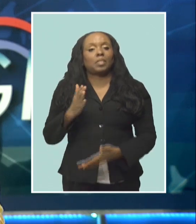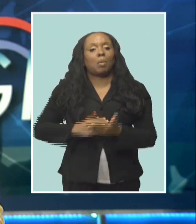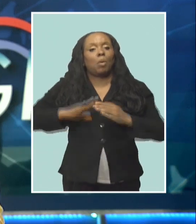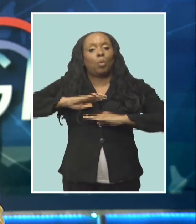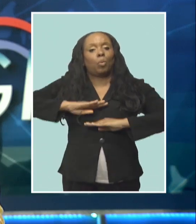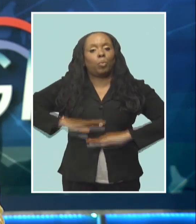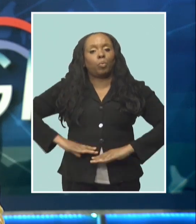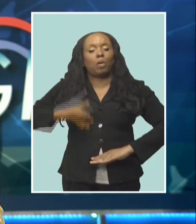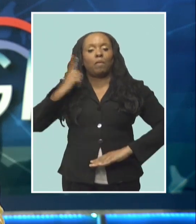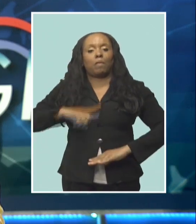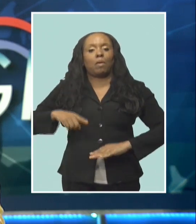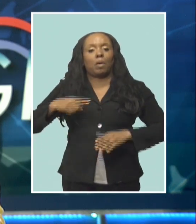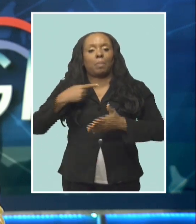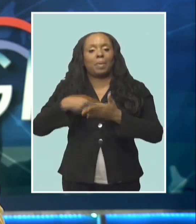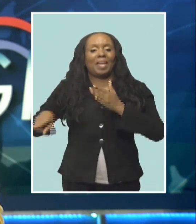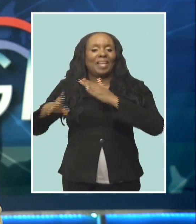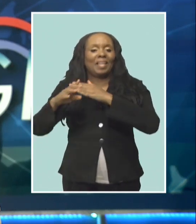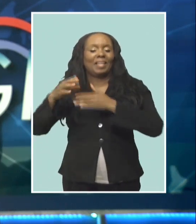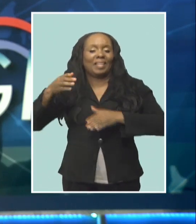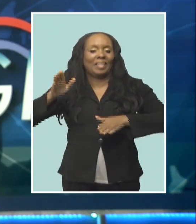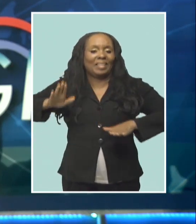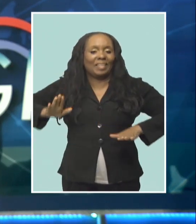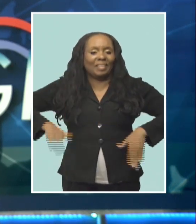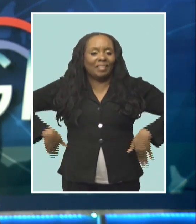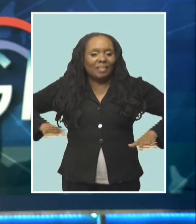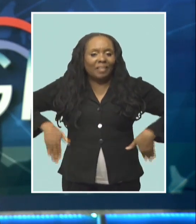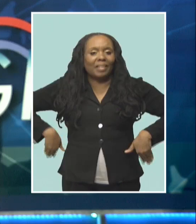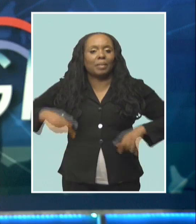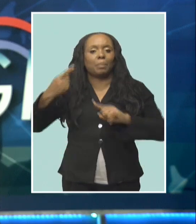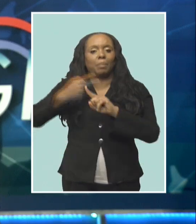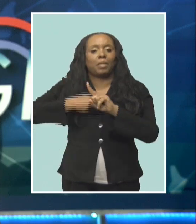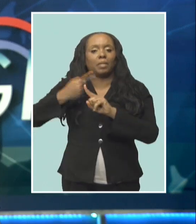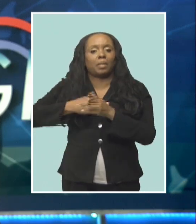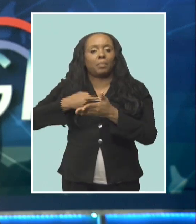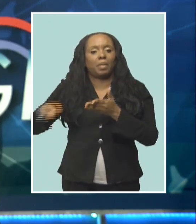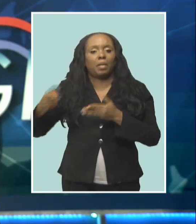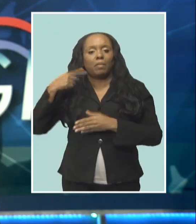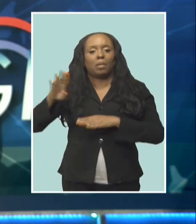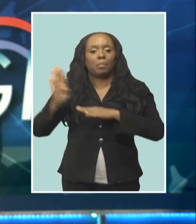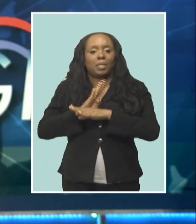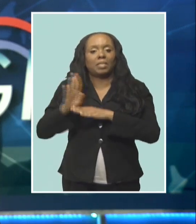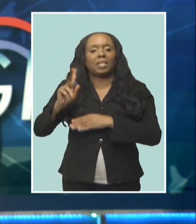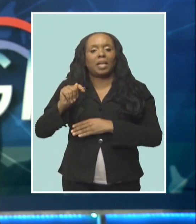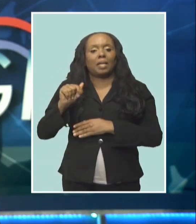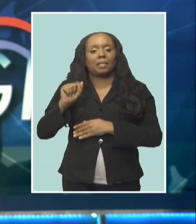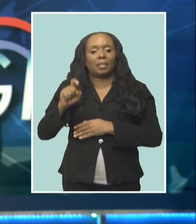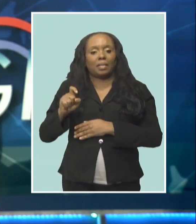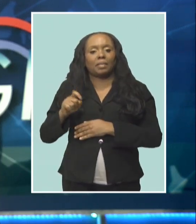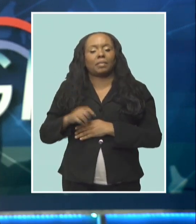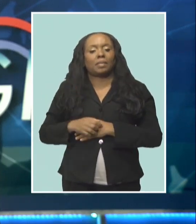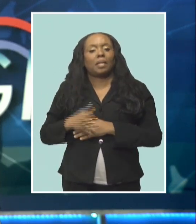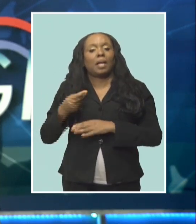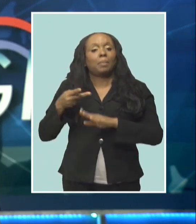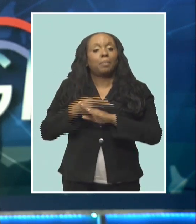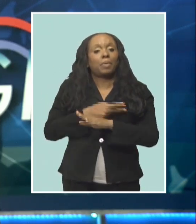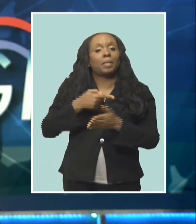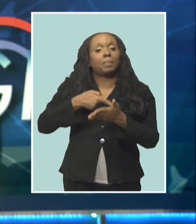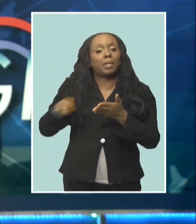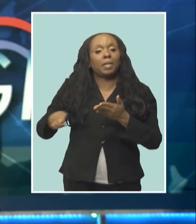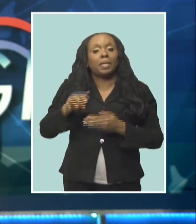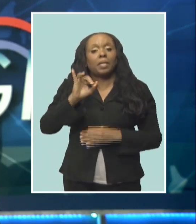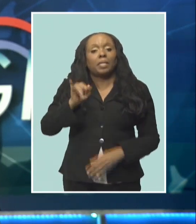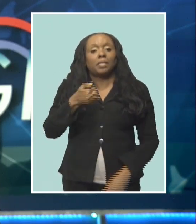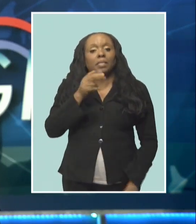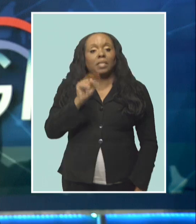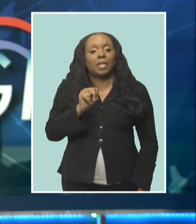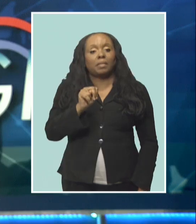associated with late payment of monthly corporation tax and prepayments for the period January 1st, 2024 to June